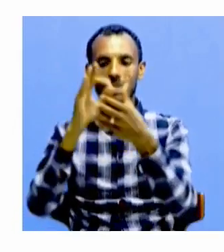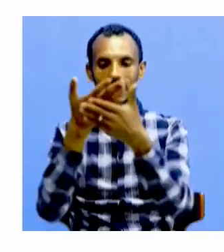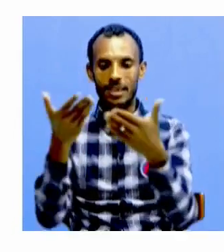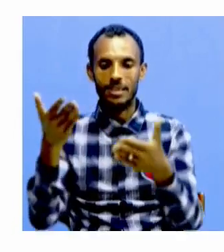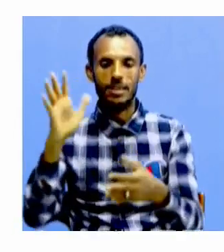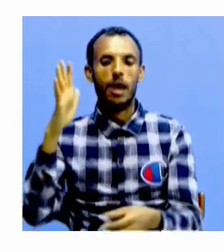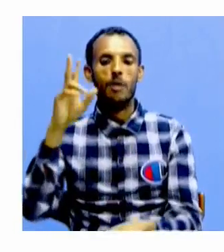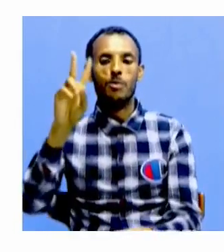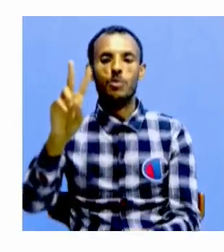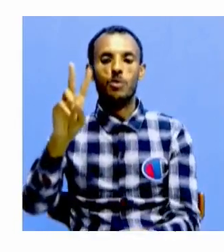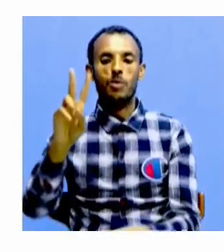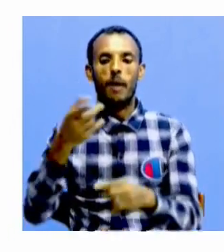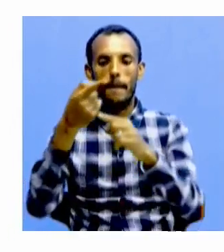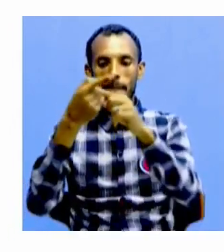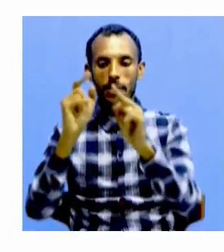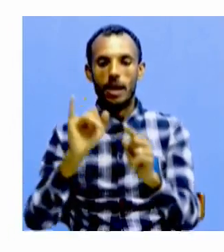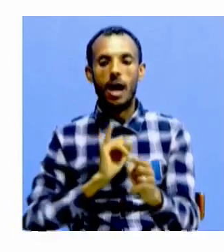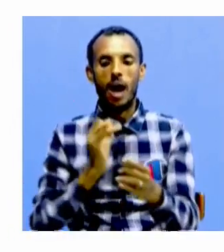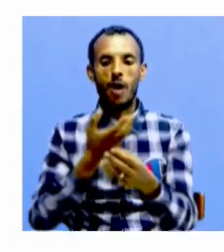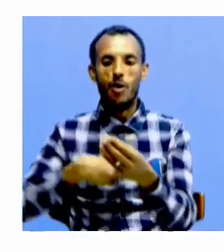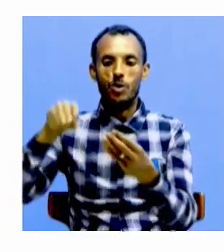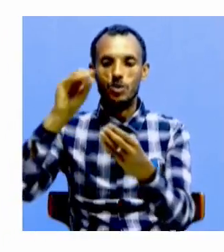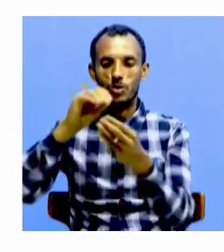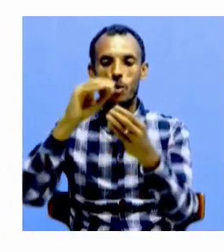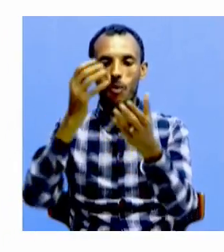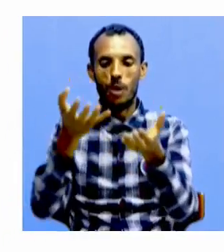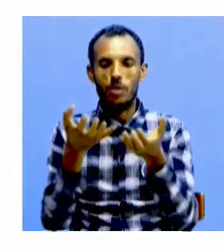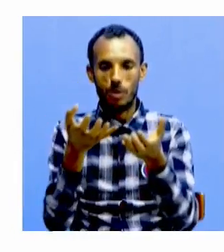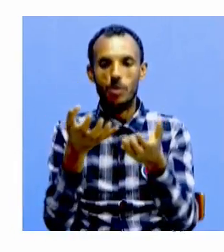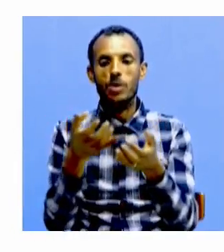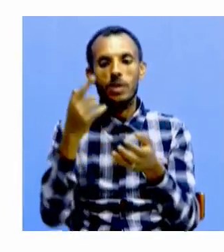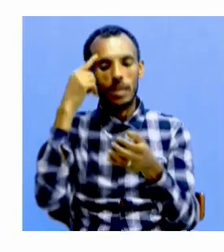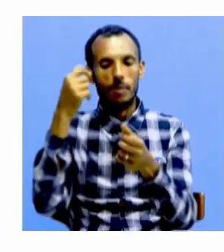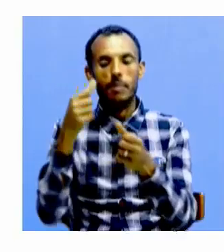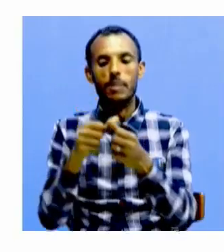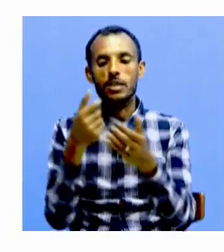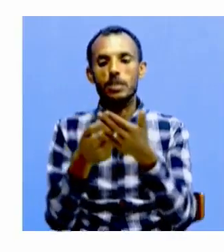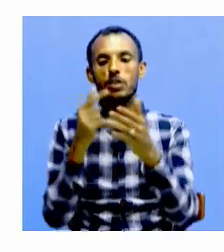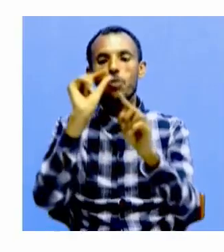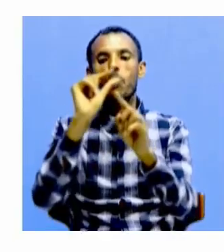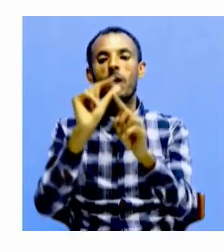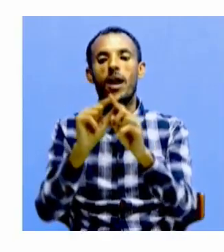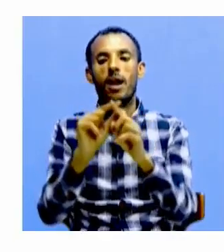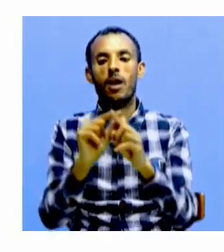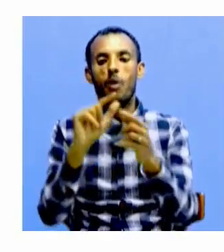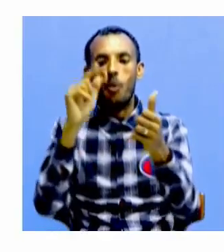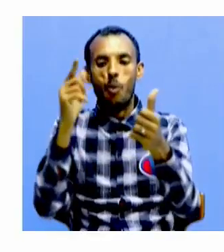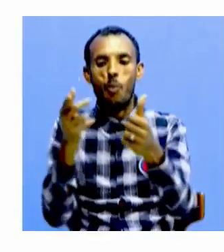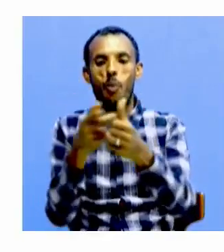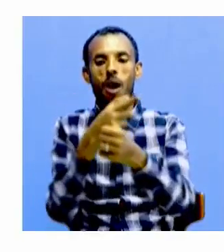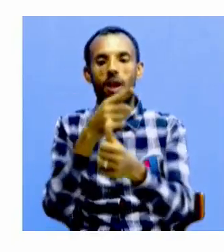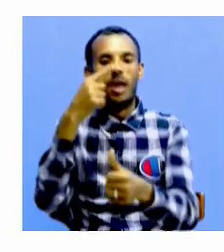type 2. But I also want you to remember these words. 1, imaginary.